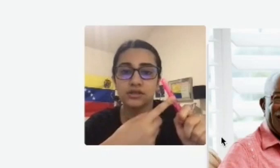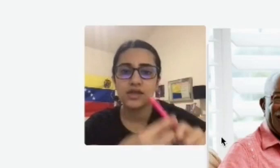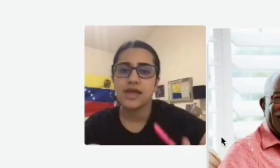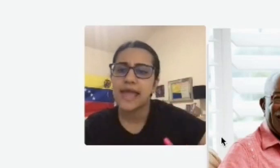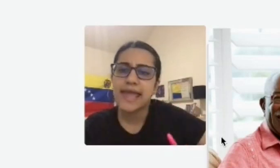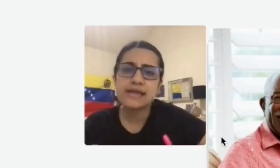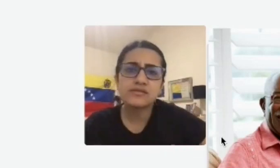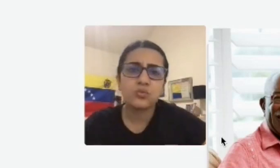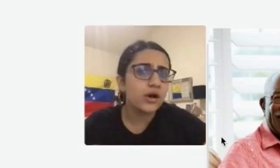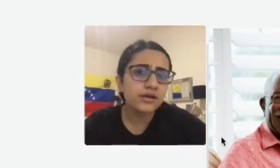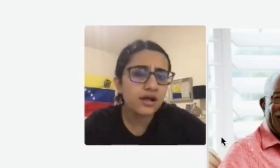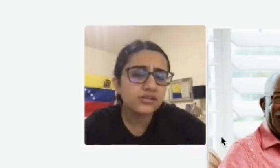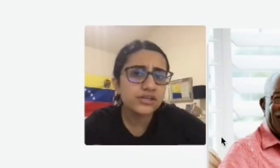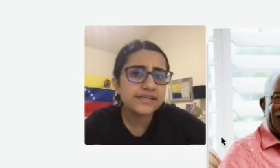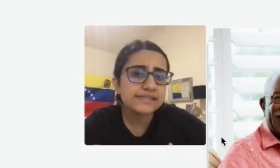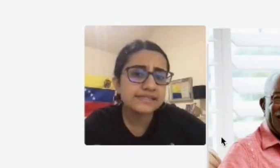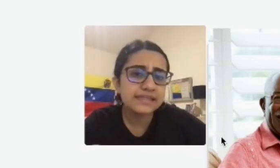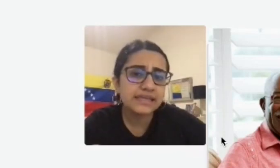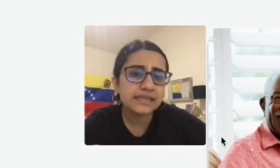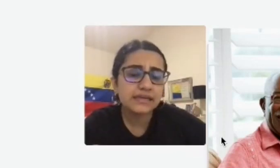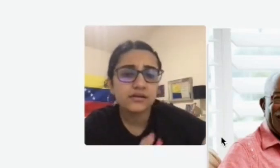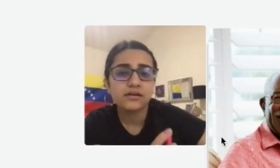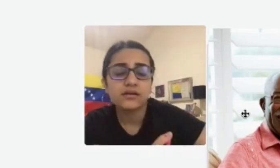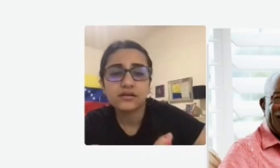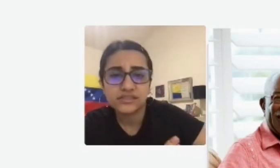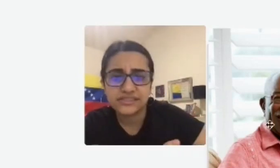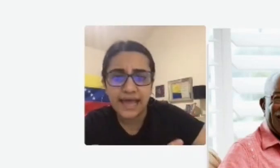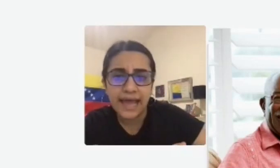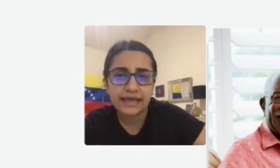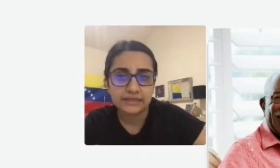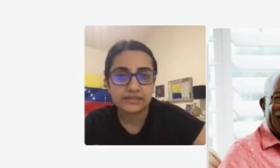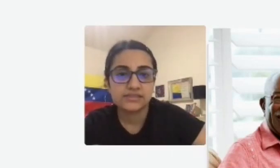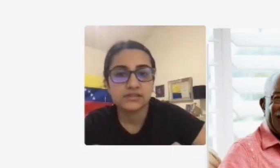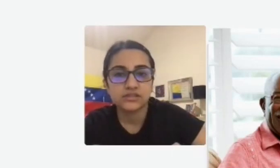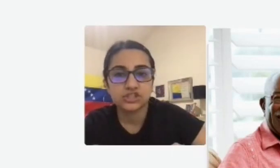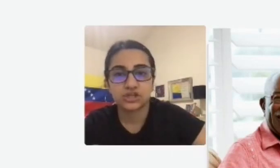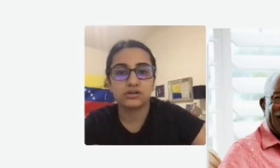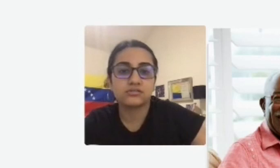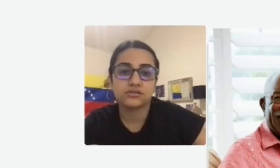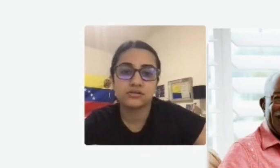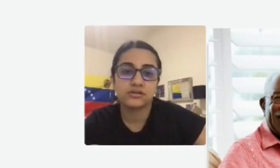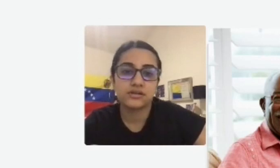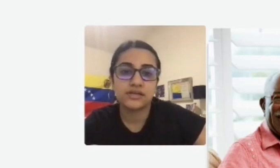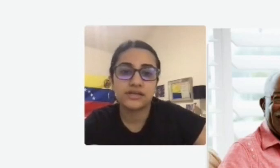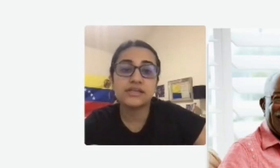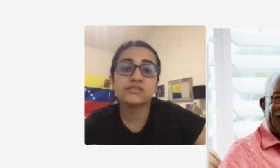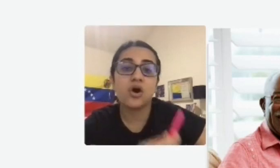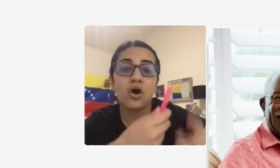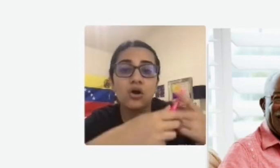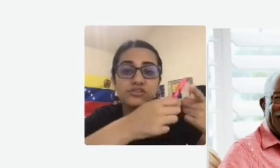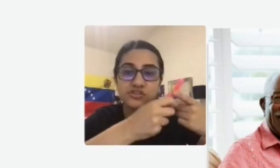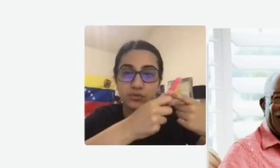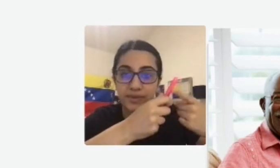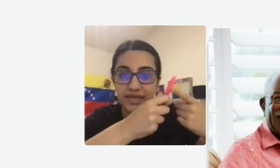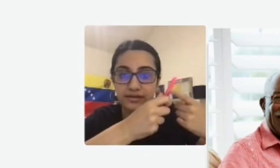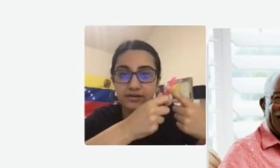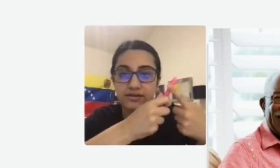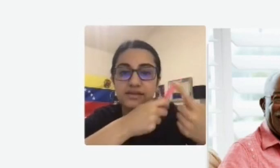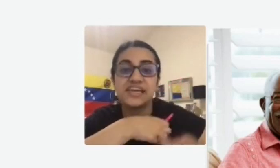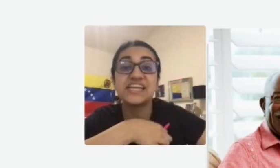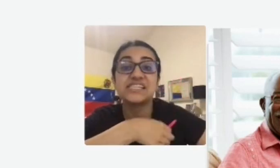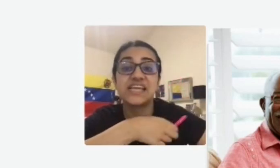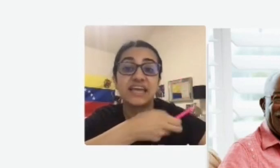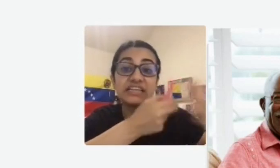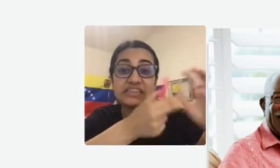shirt. And what color is the dad's shirt? It is also